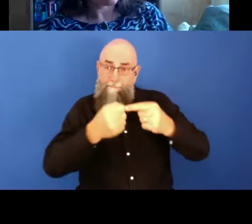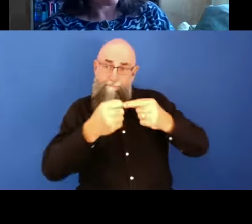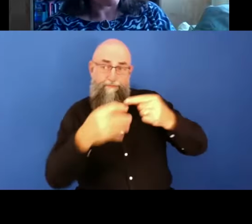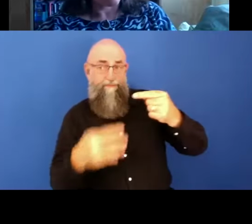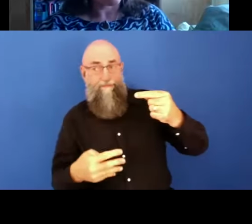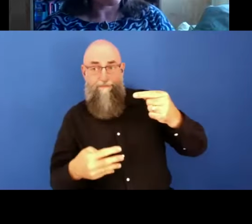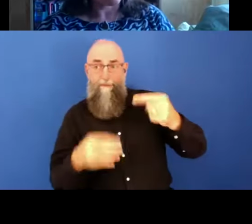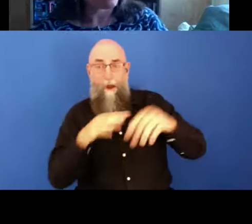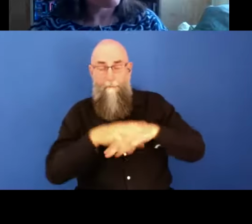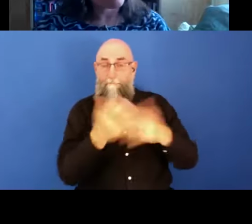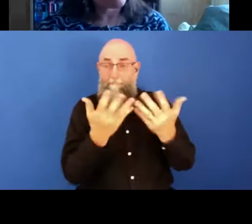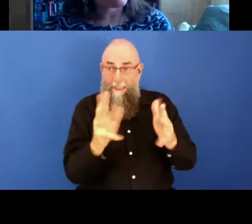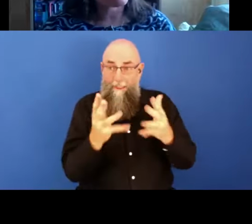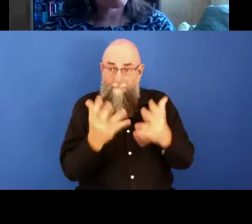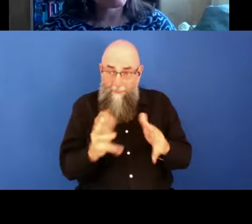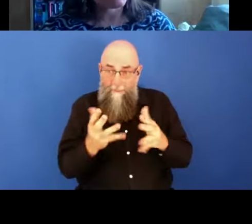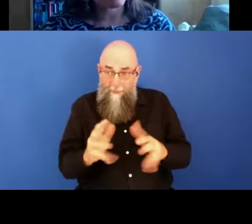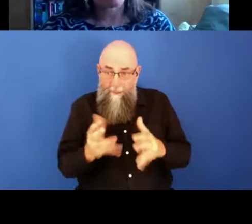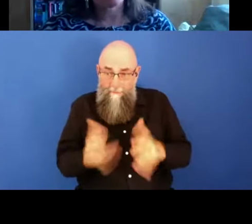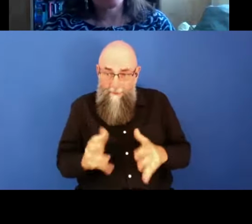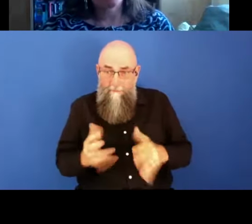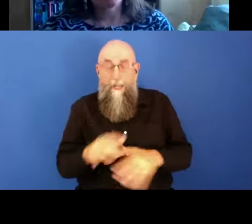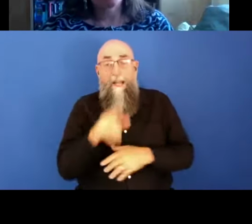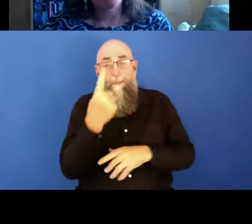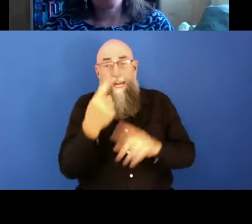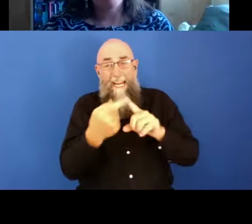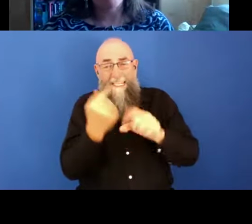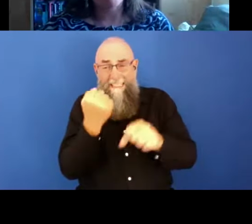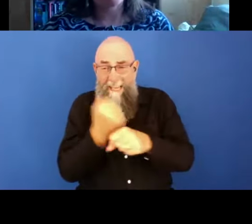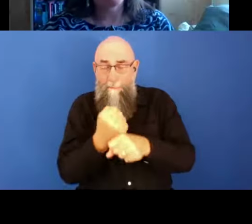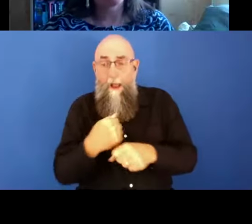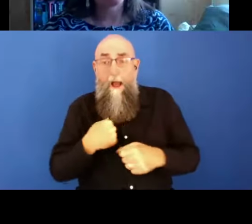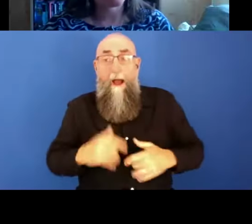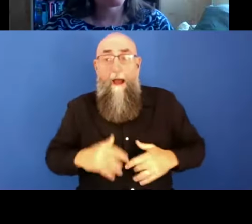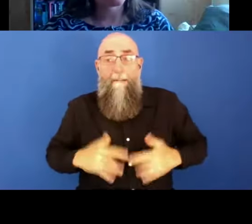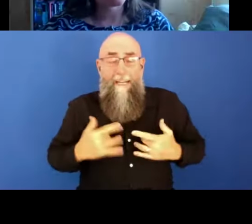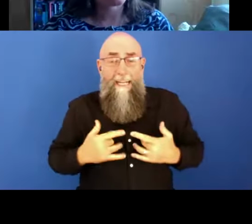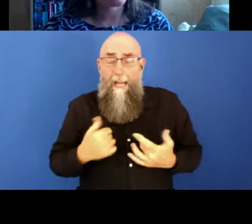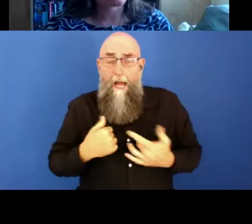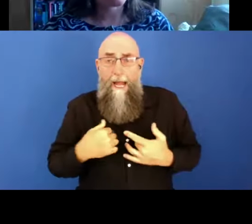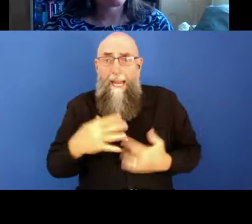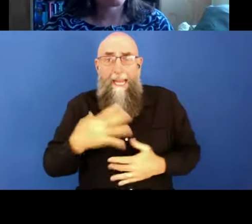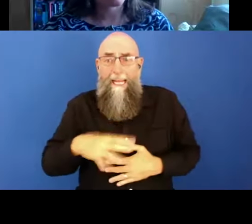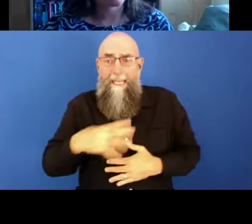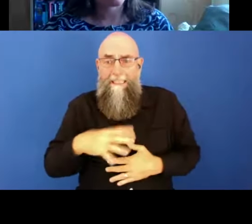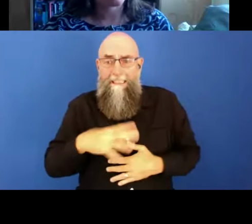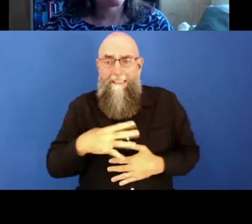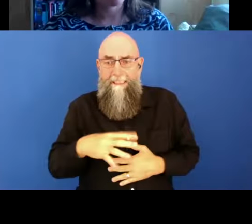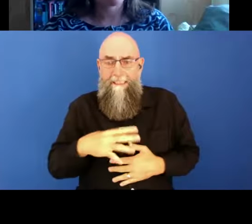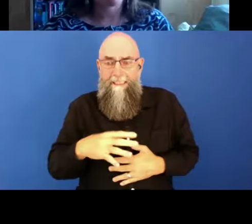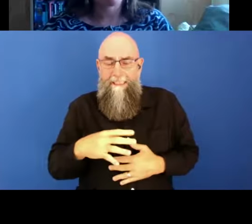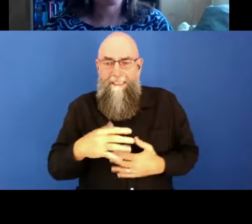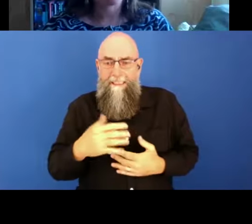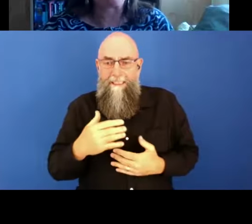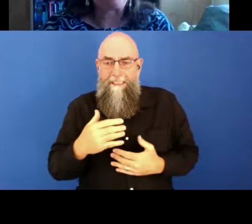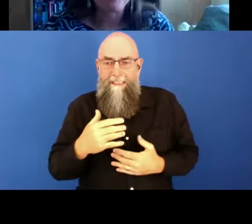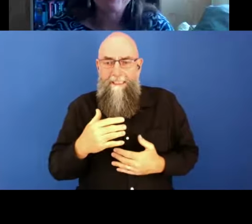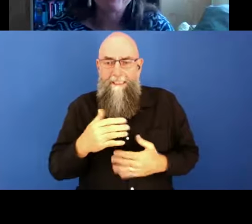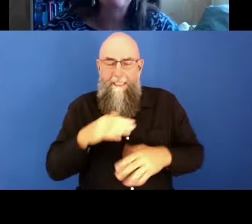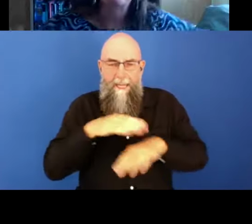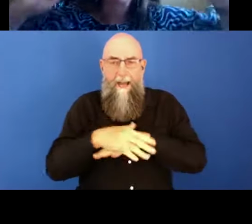you know this was this was one example of one of the many i i feel like i i'm playing a lot and probably the clune's neighborhood